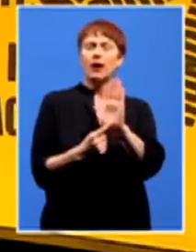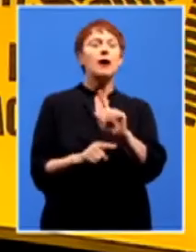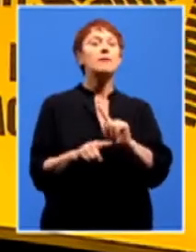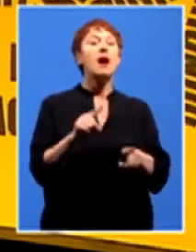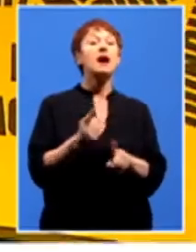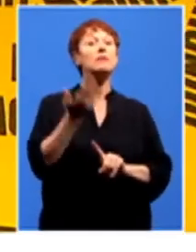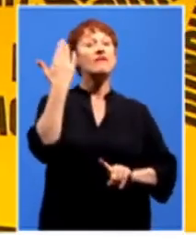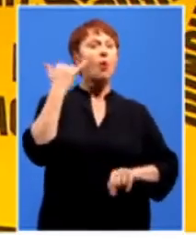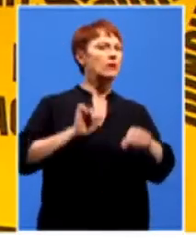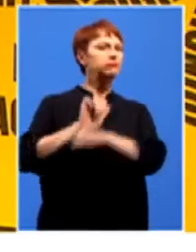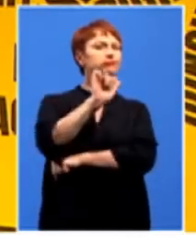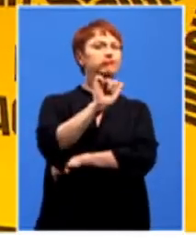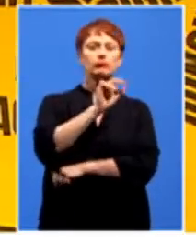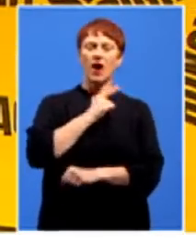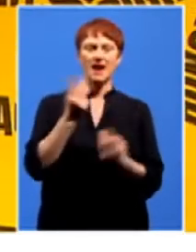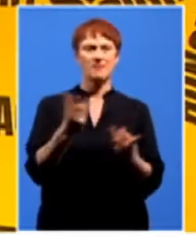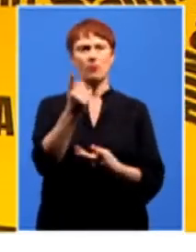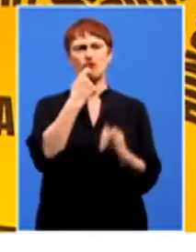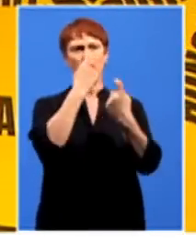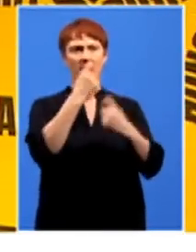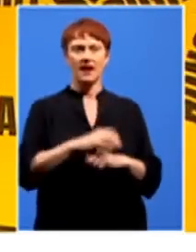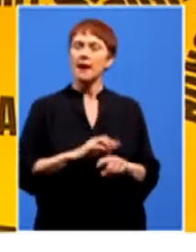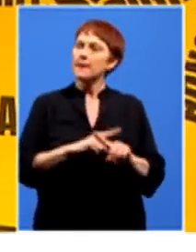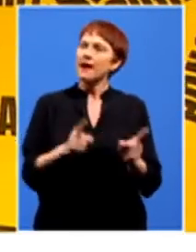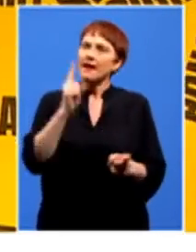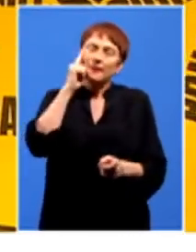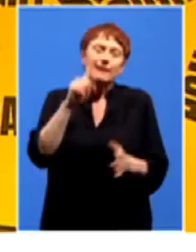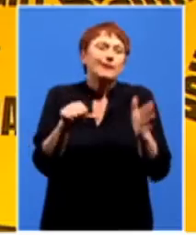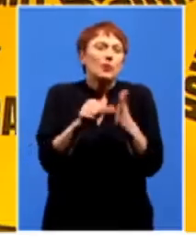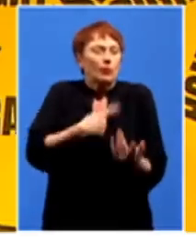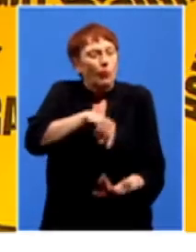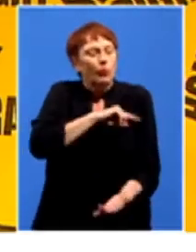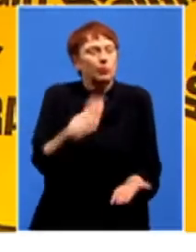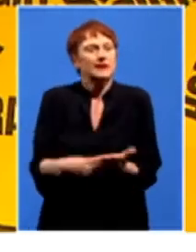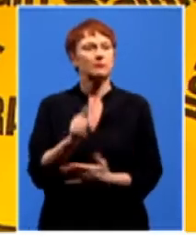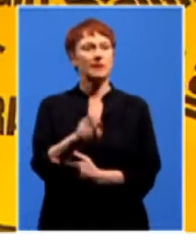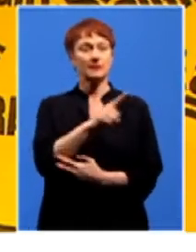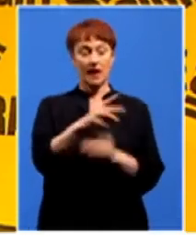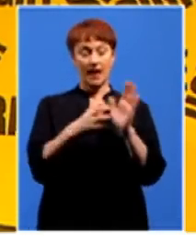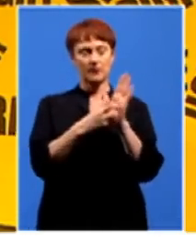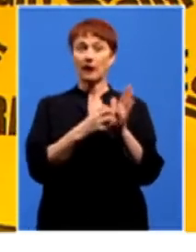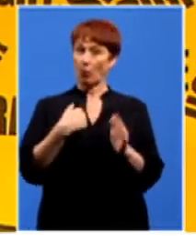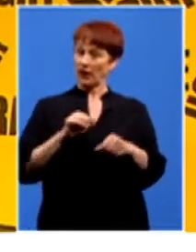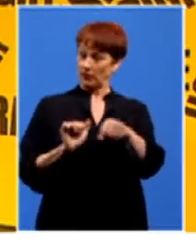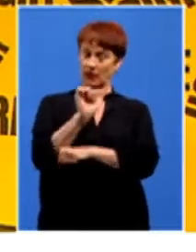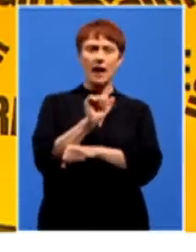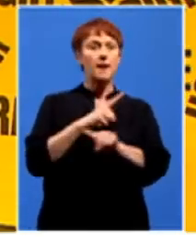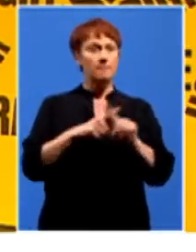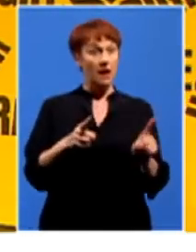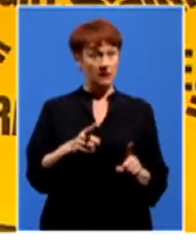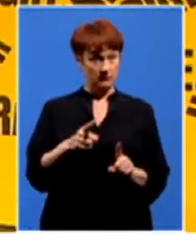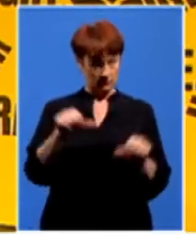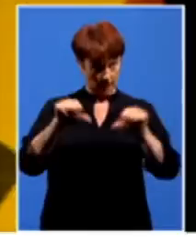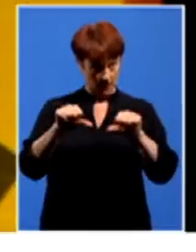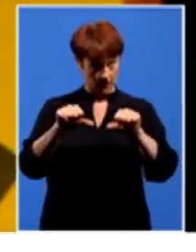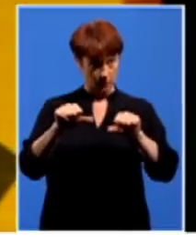I think what's relevant for me for our discussion is the fact that actually an ad that's banned isn't necessarily a bad thing for the brand.